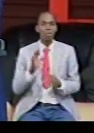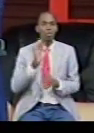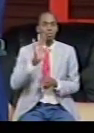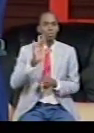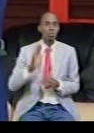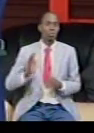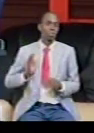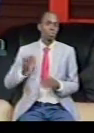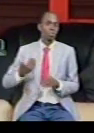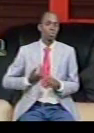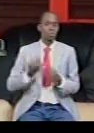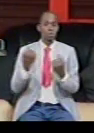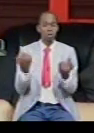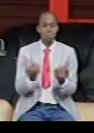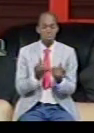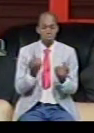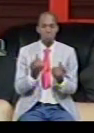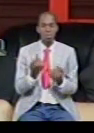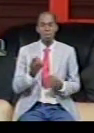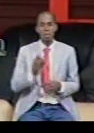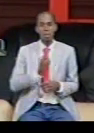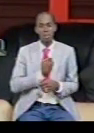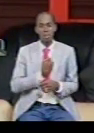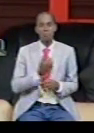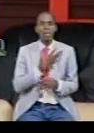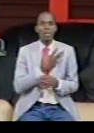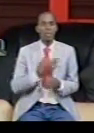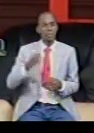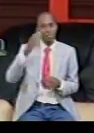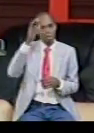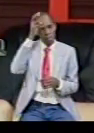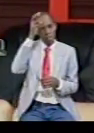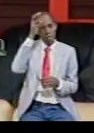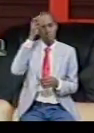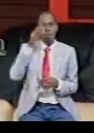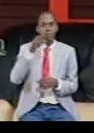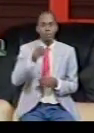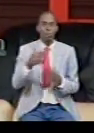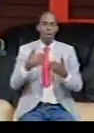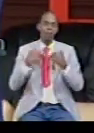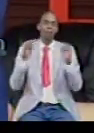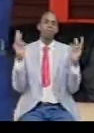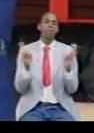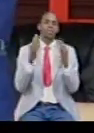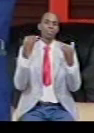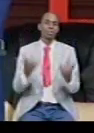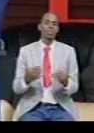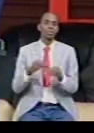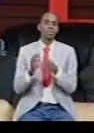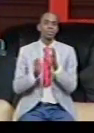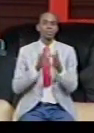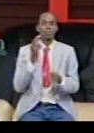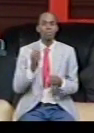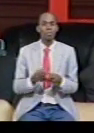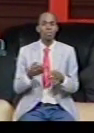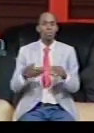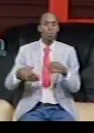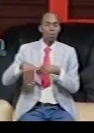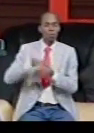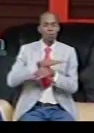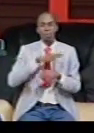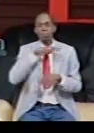sin, self, and Satan, you have the victory. Over